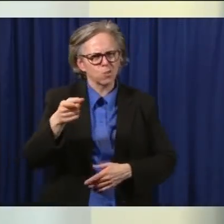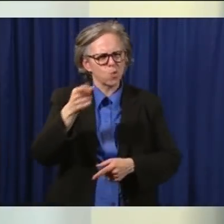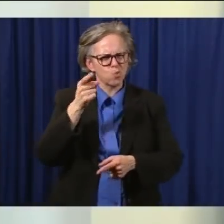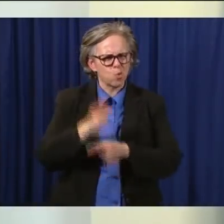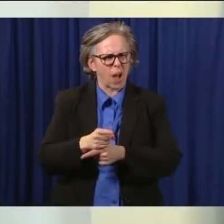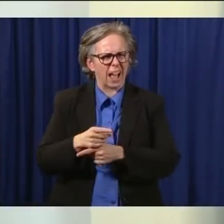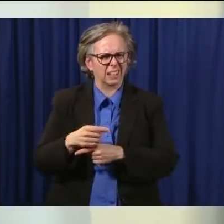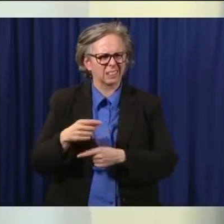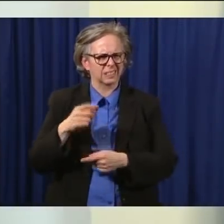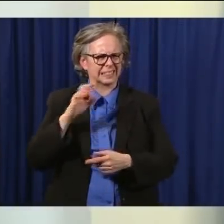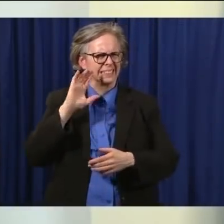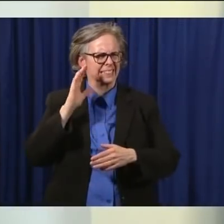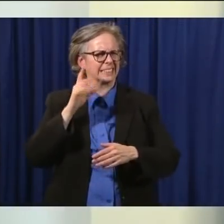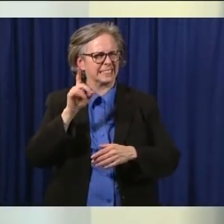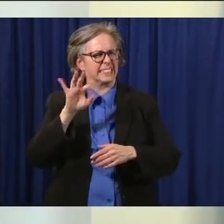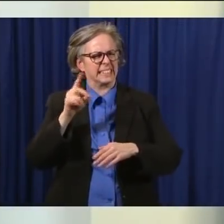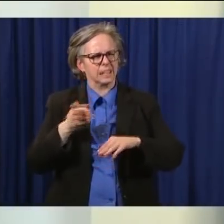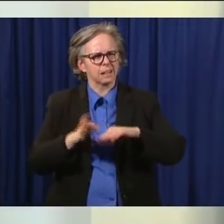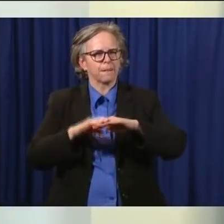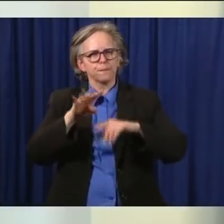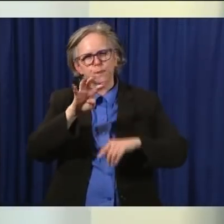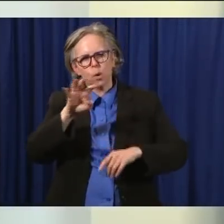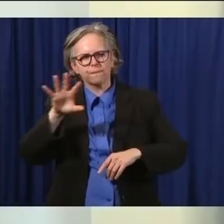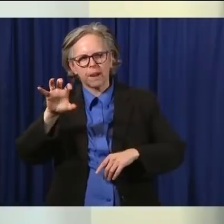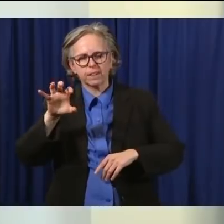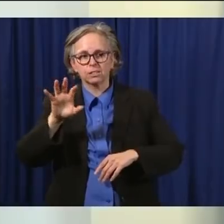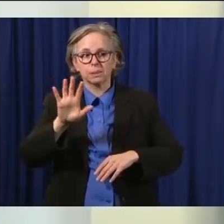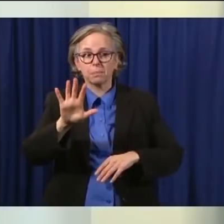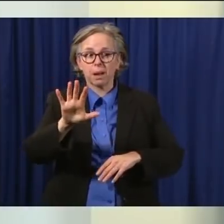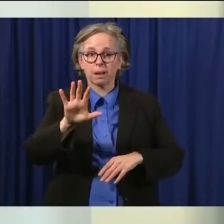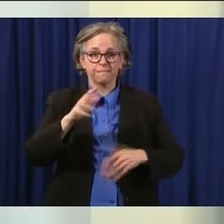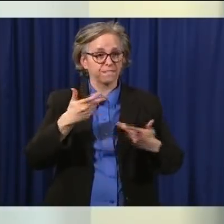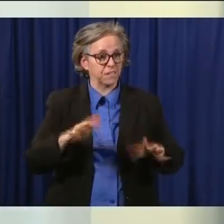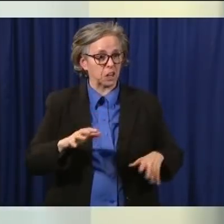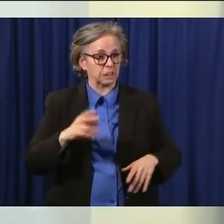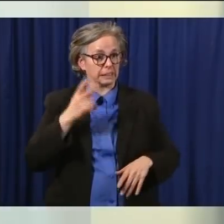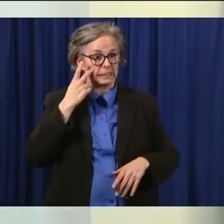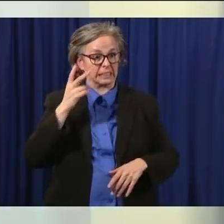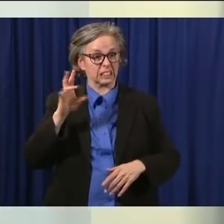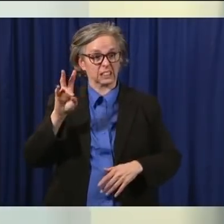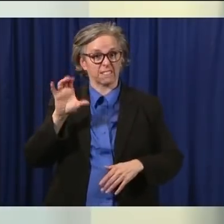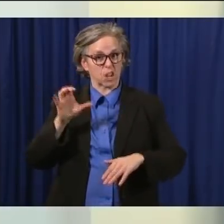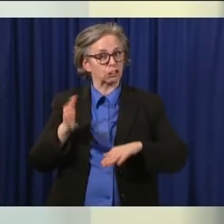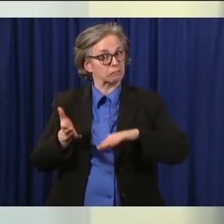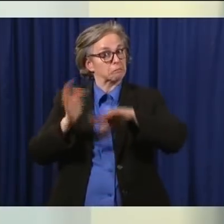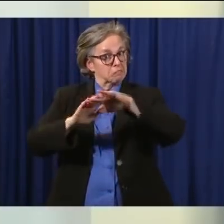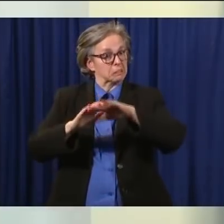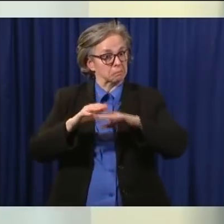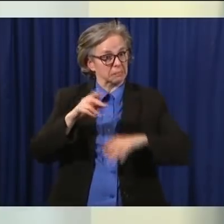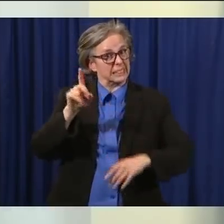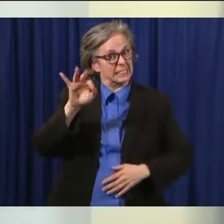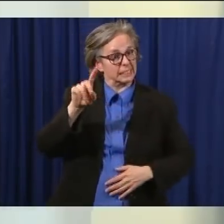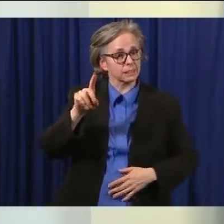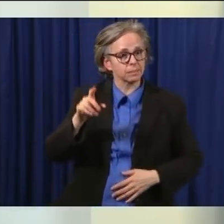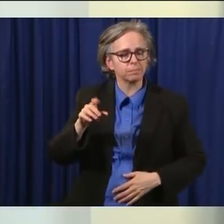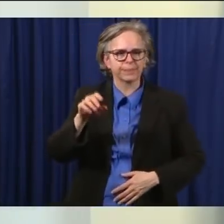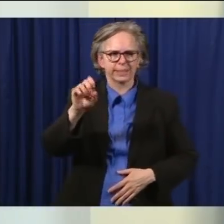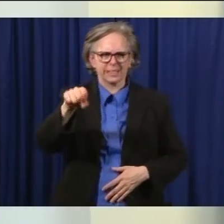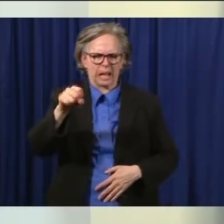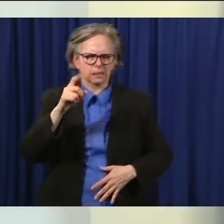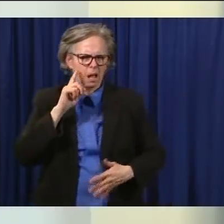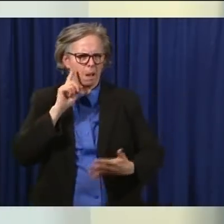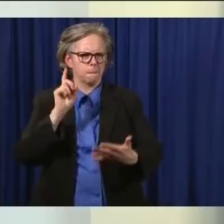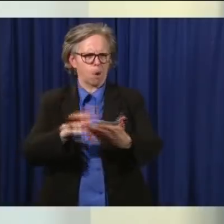given day, I've seen as high as in the 700s as we've seen. So certainly it always catches my attention. Every case